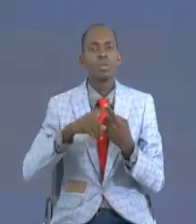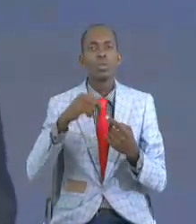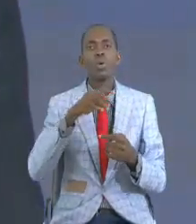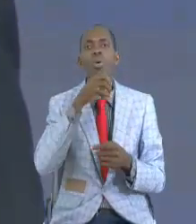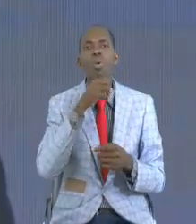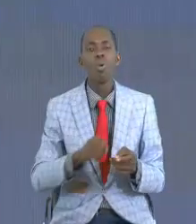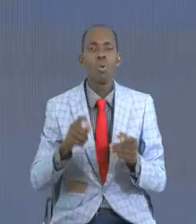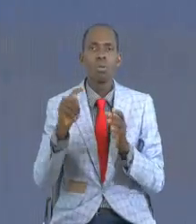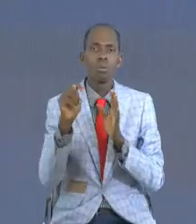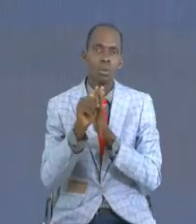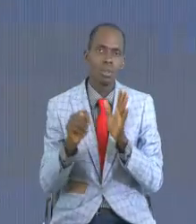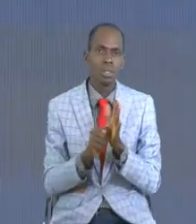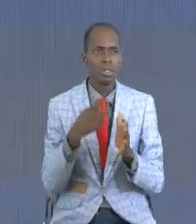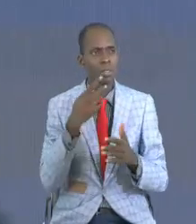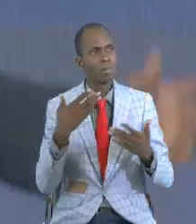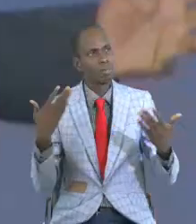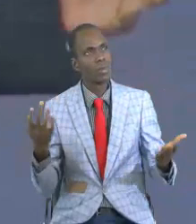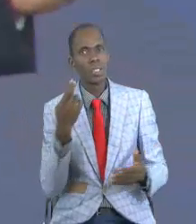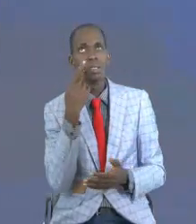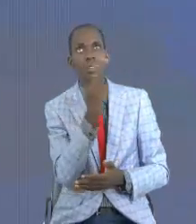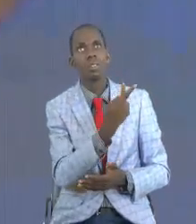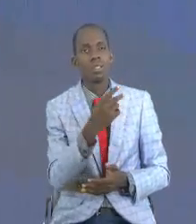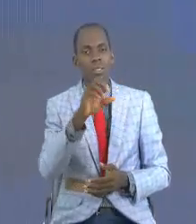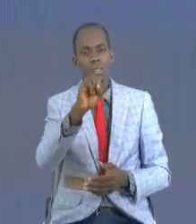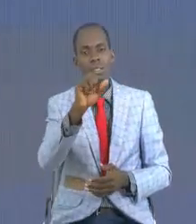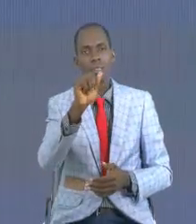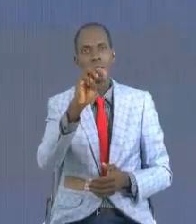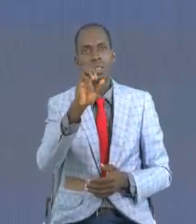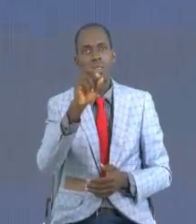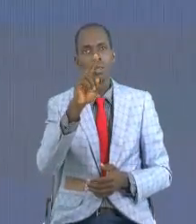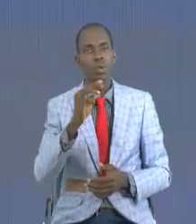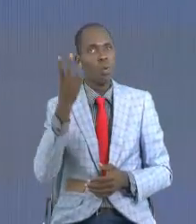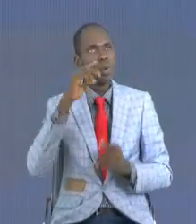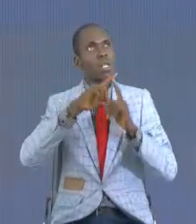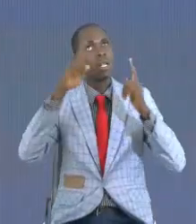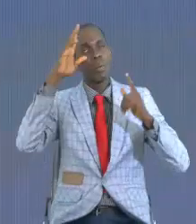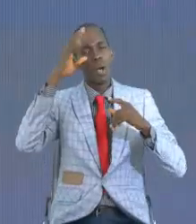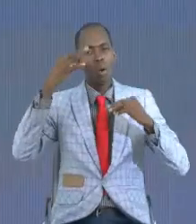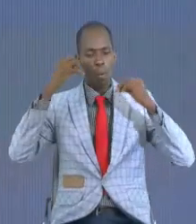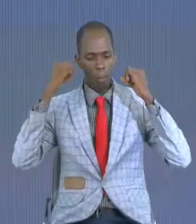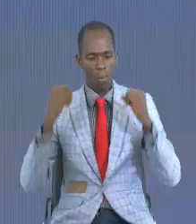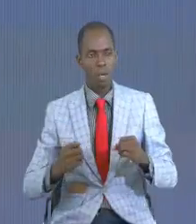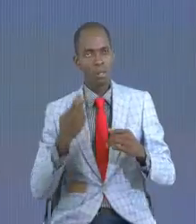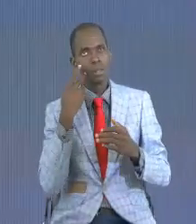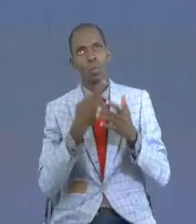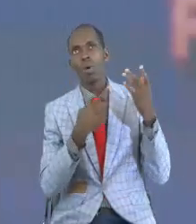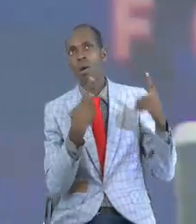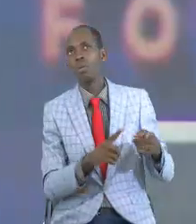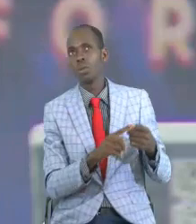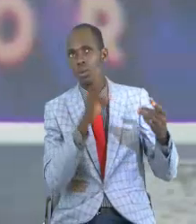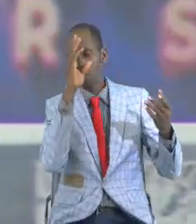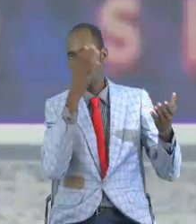say, after all, look at Samson. He was a man of great power. And look at what happened to him.